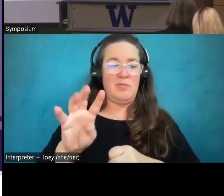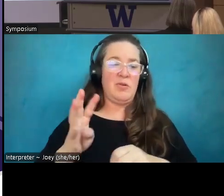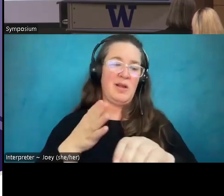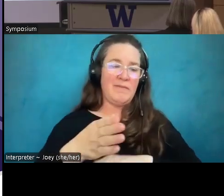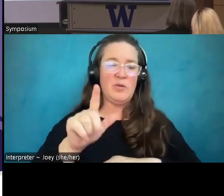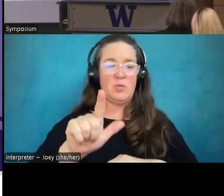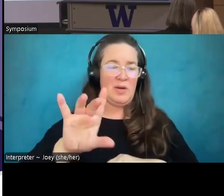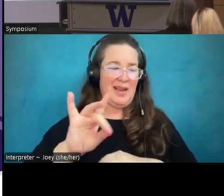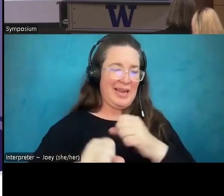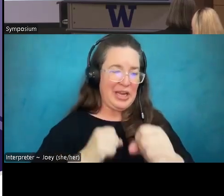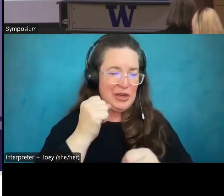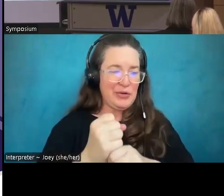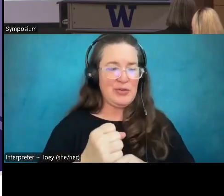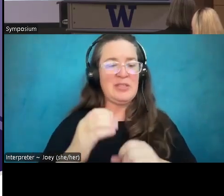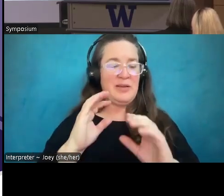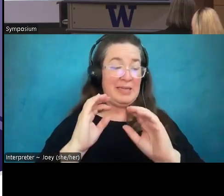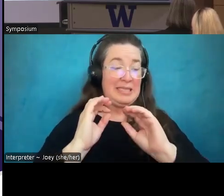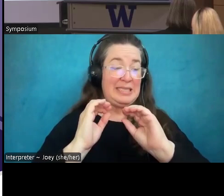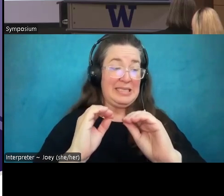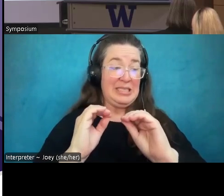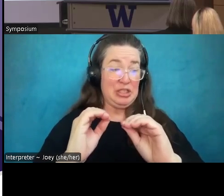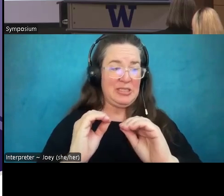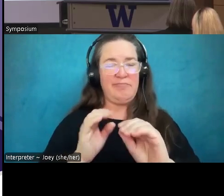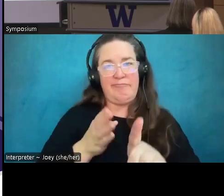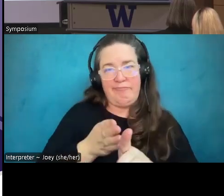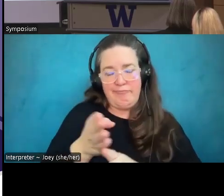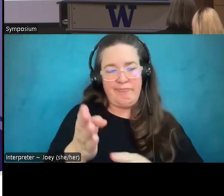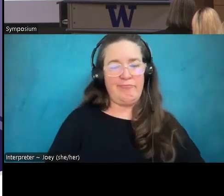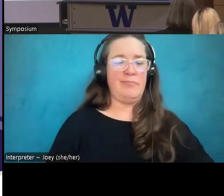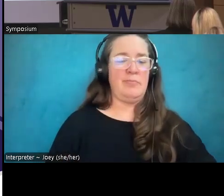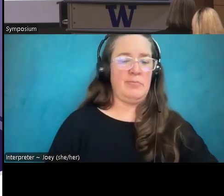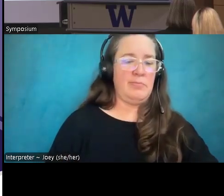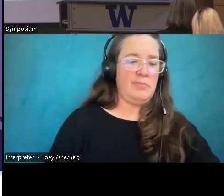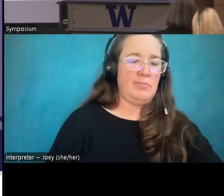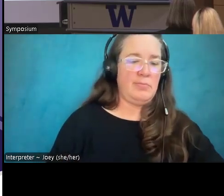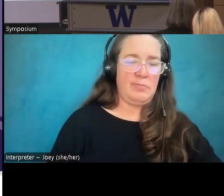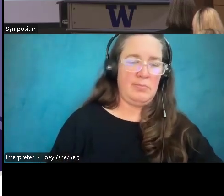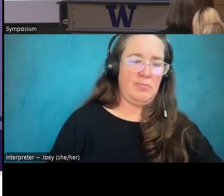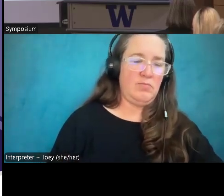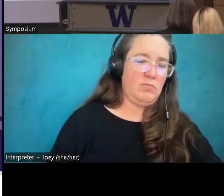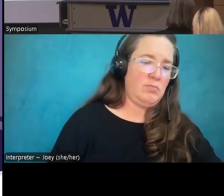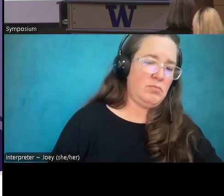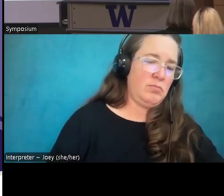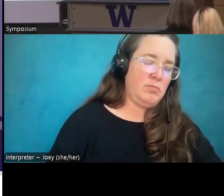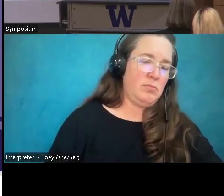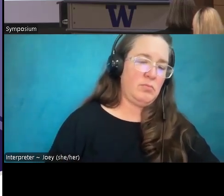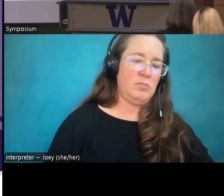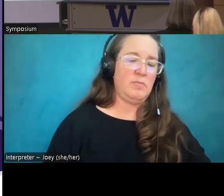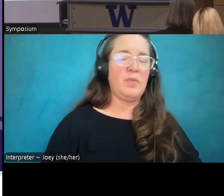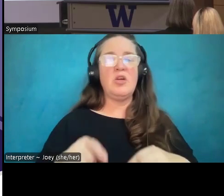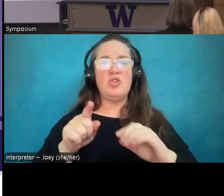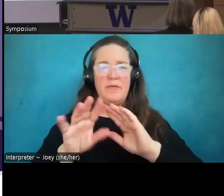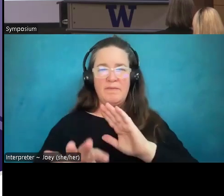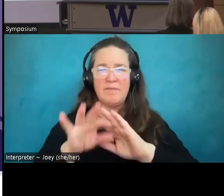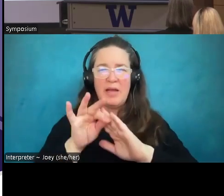life. Nurturing her creativity and artistic skills, she found a pathway to literally connect the dots of